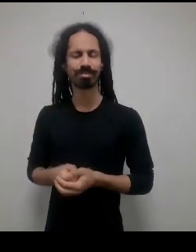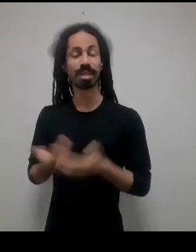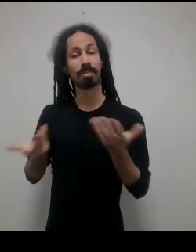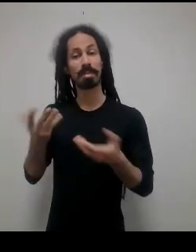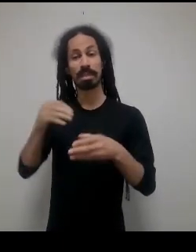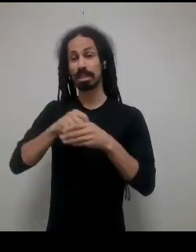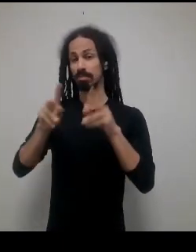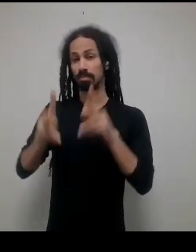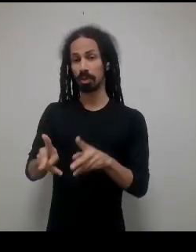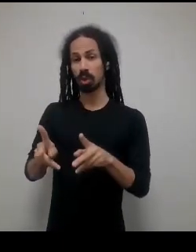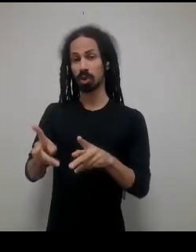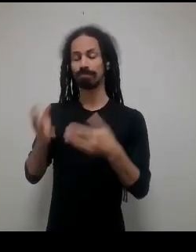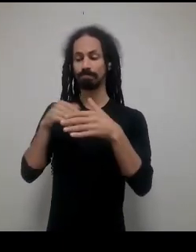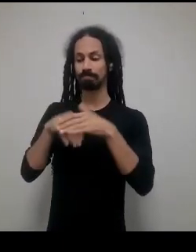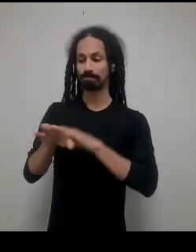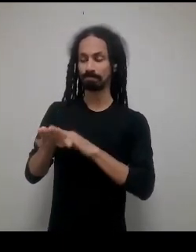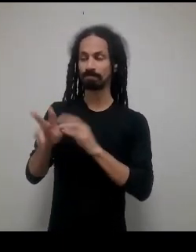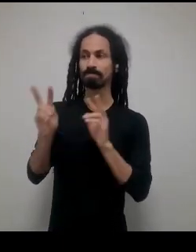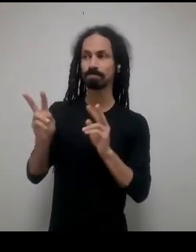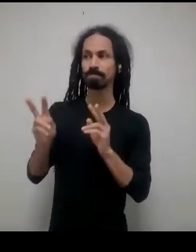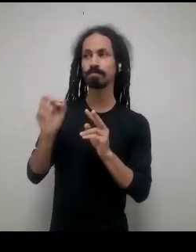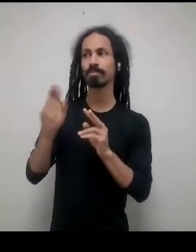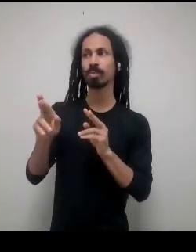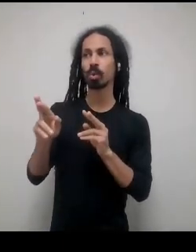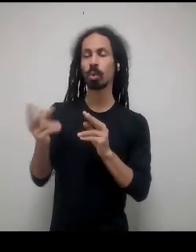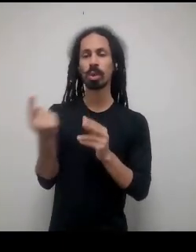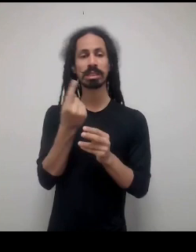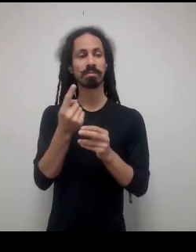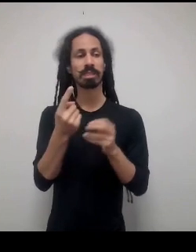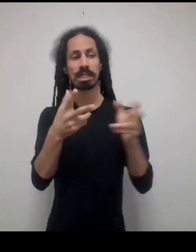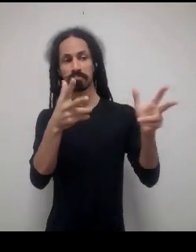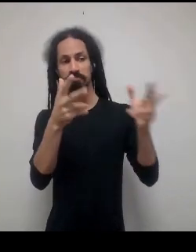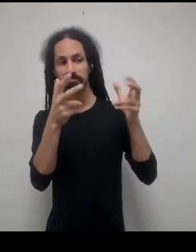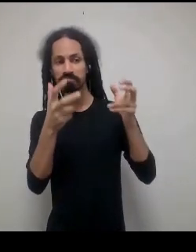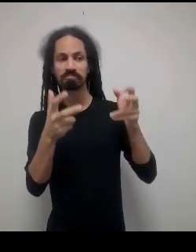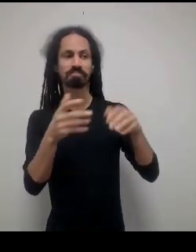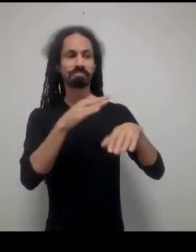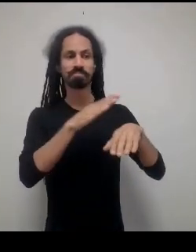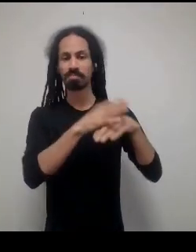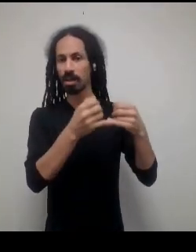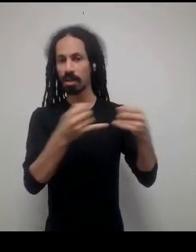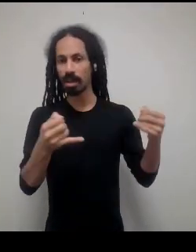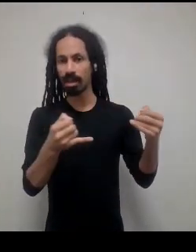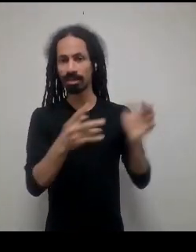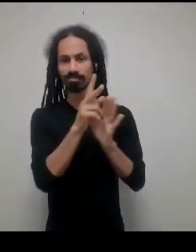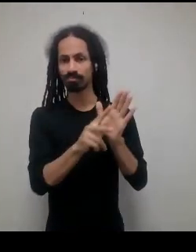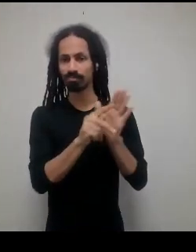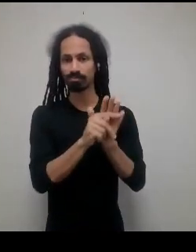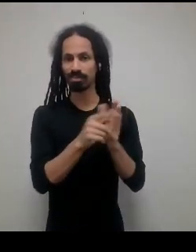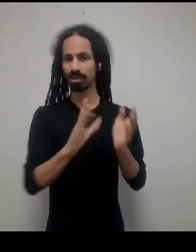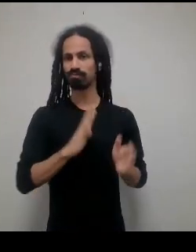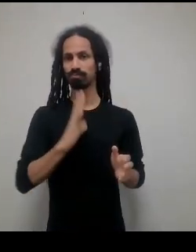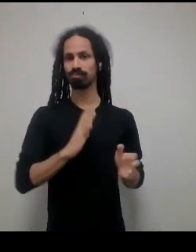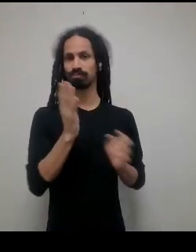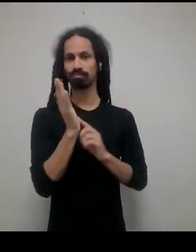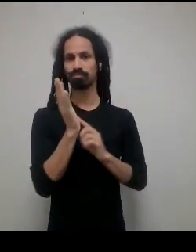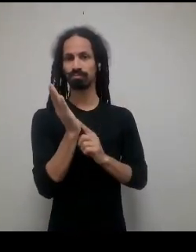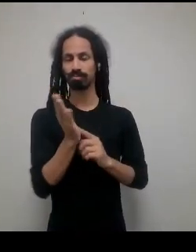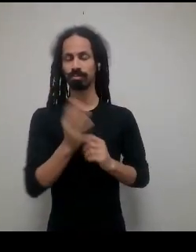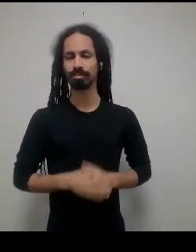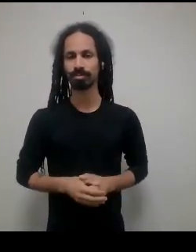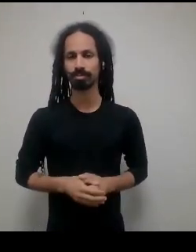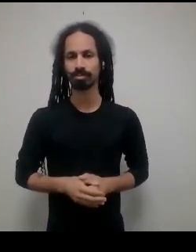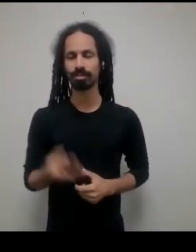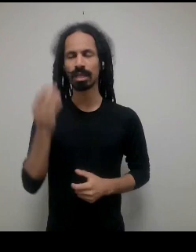you've attended, or maybe it was something that you heard online, like a formal presentation online. I'd like you to think about